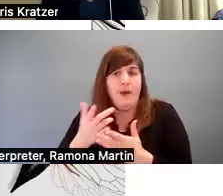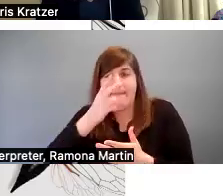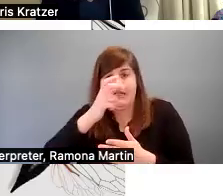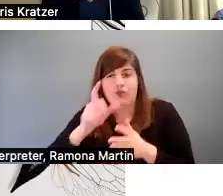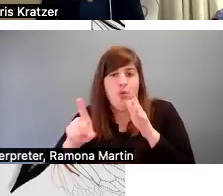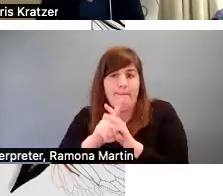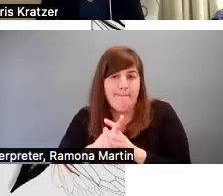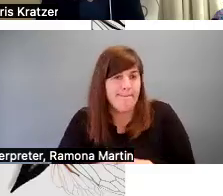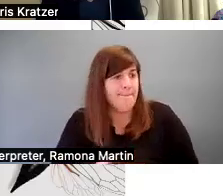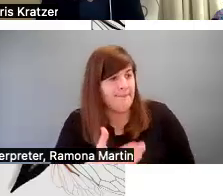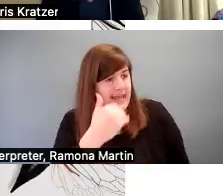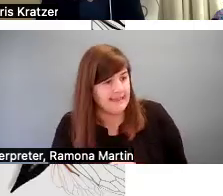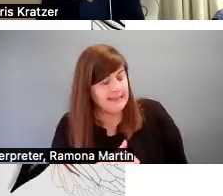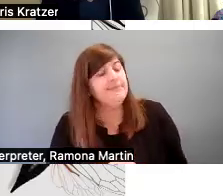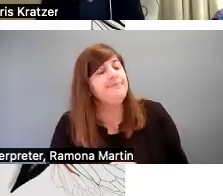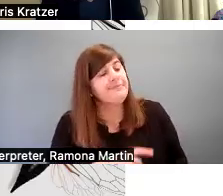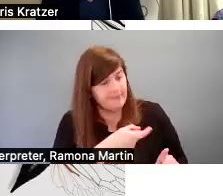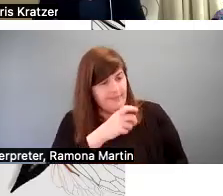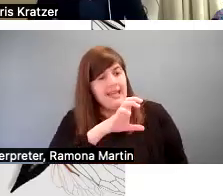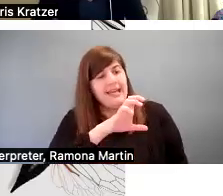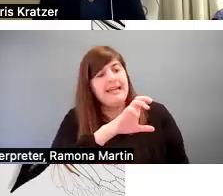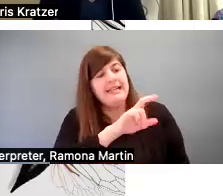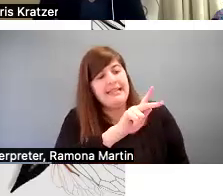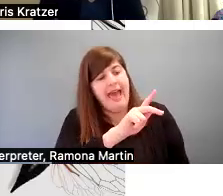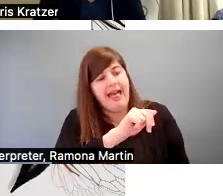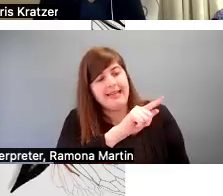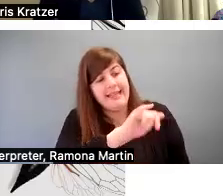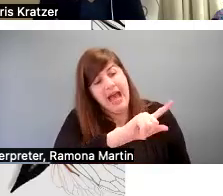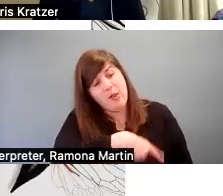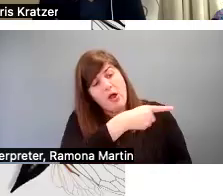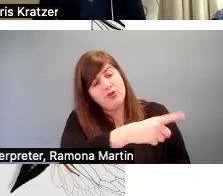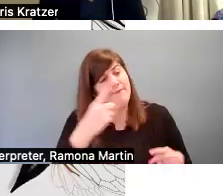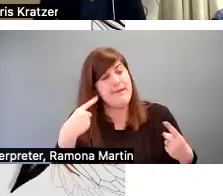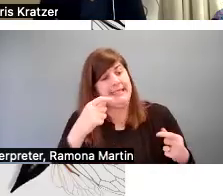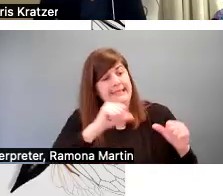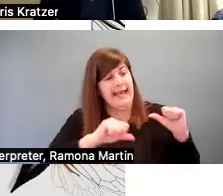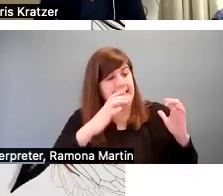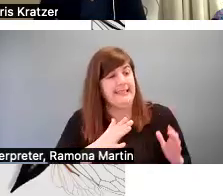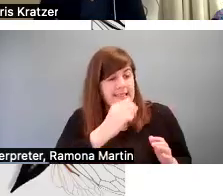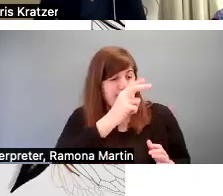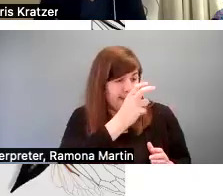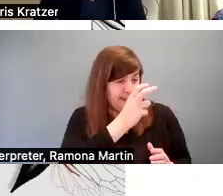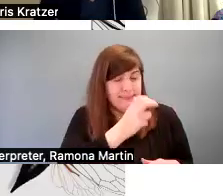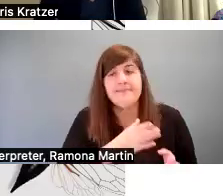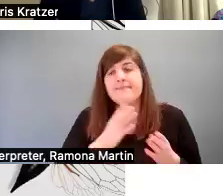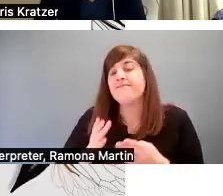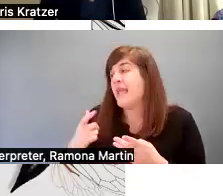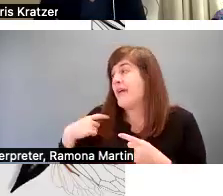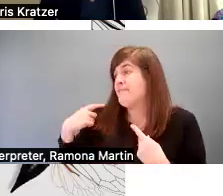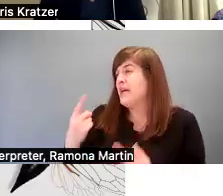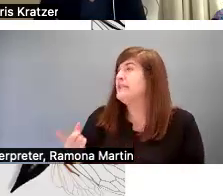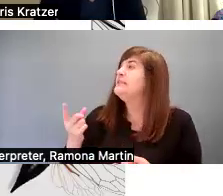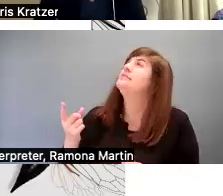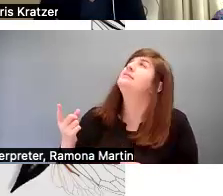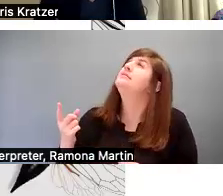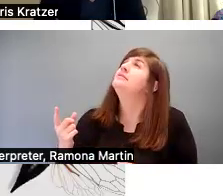Next question is from Callie. How long have you been a bug scientist? So I've been a bug scientist